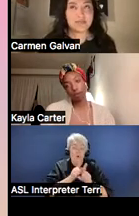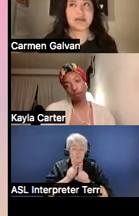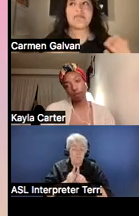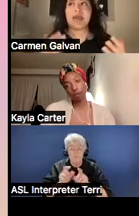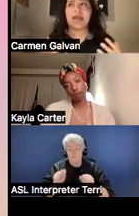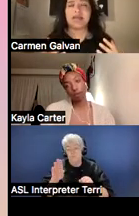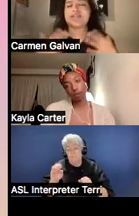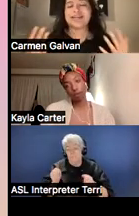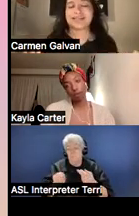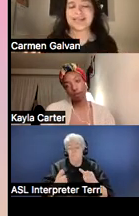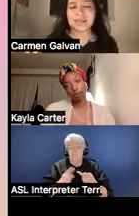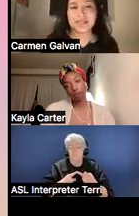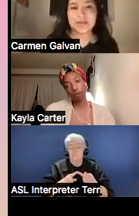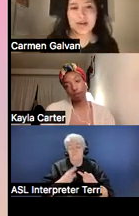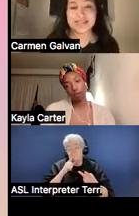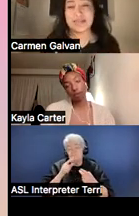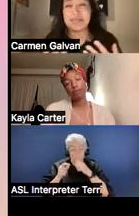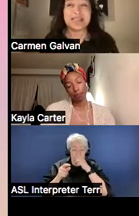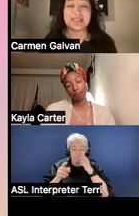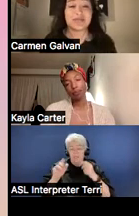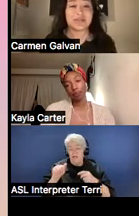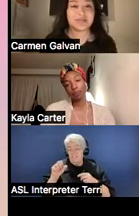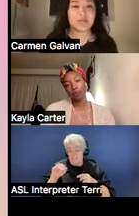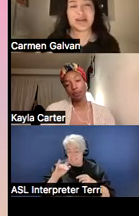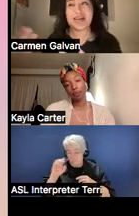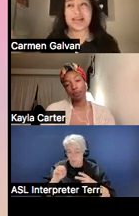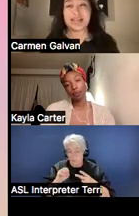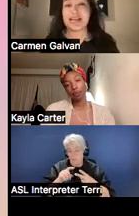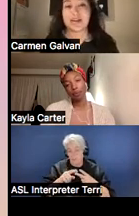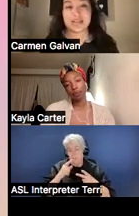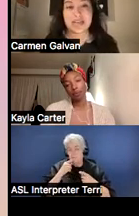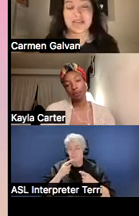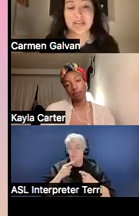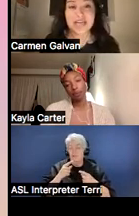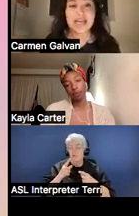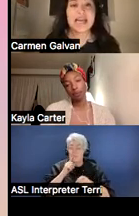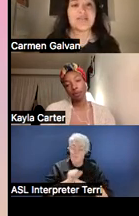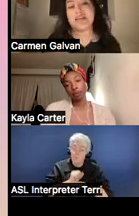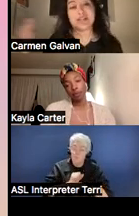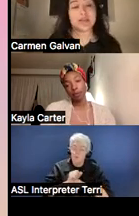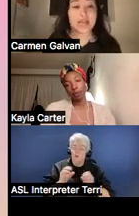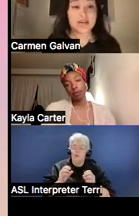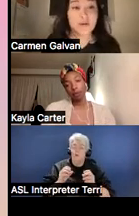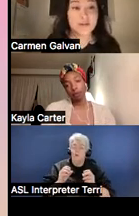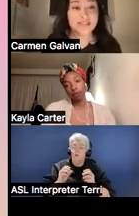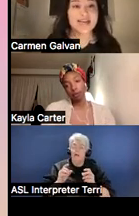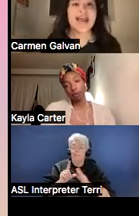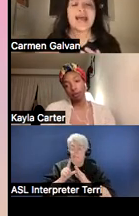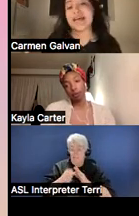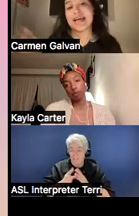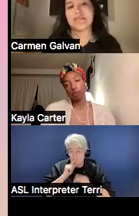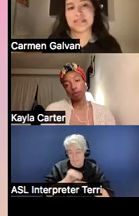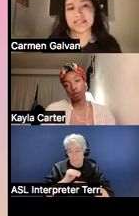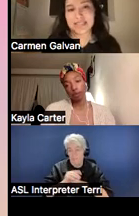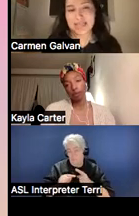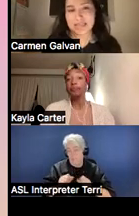them, it may, just accessibility wise, it may be easier for them to work later in the evening if that's when they can focus. And